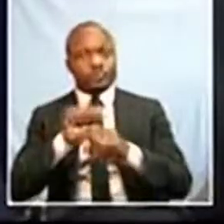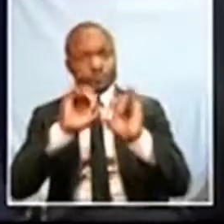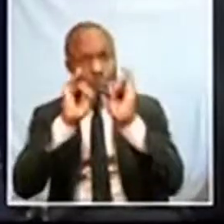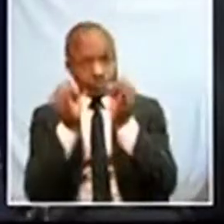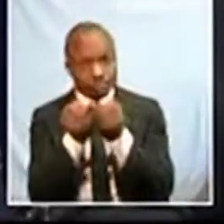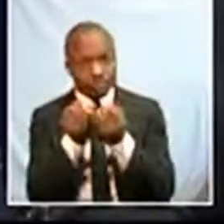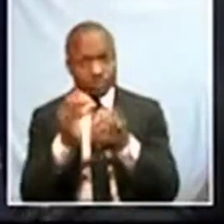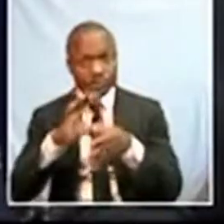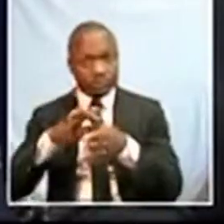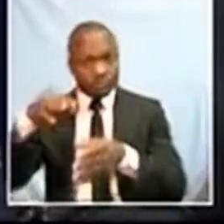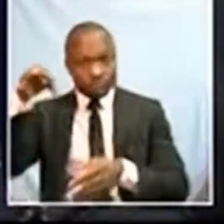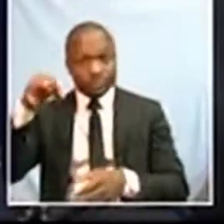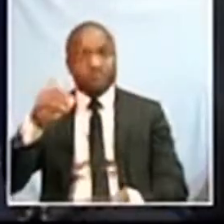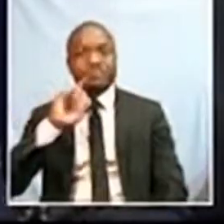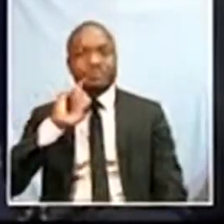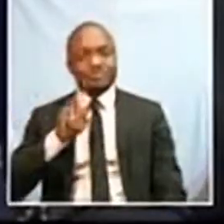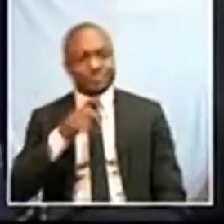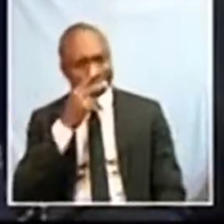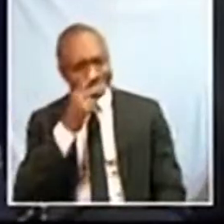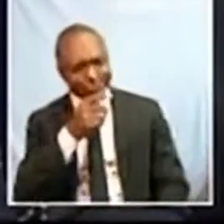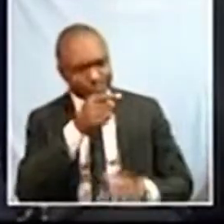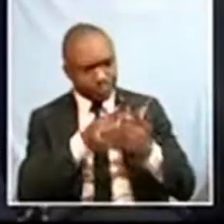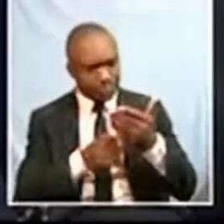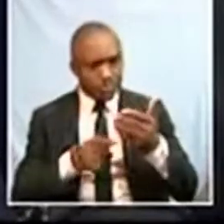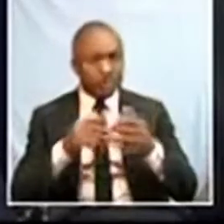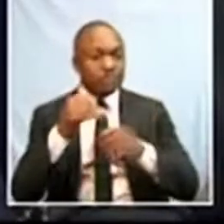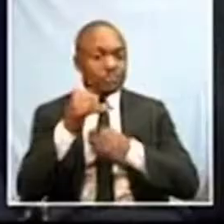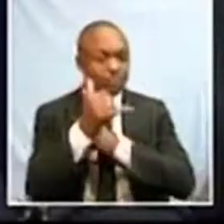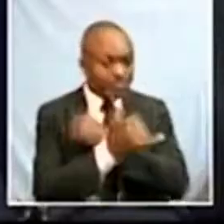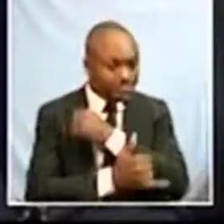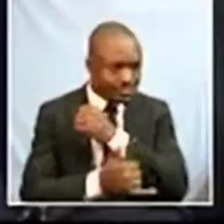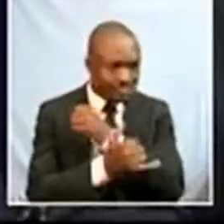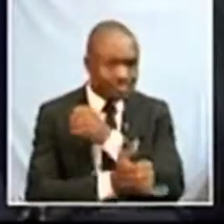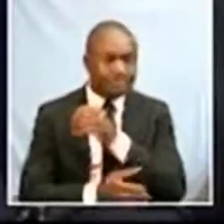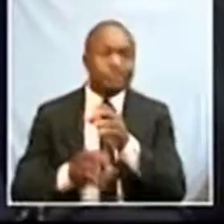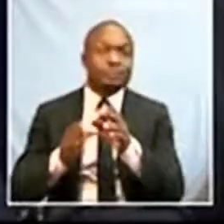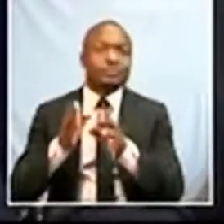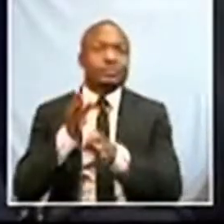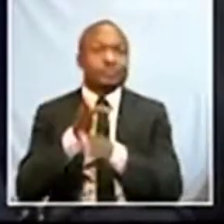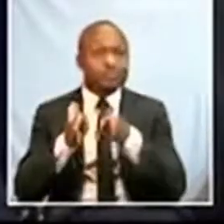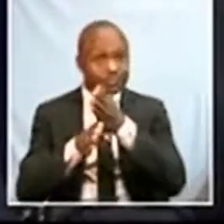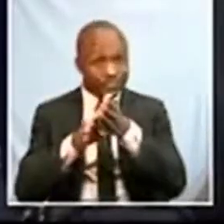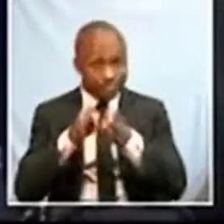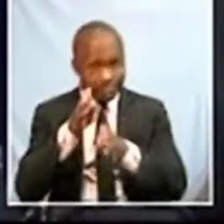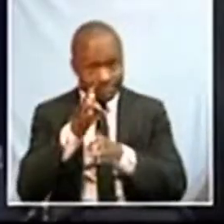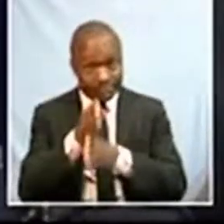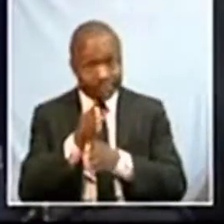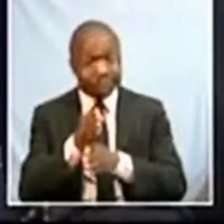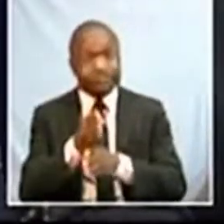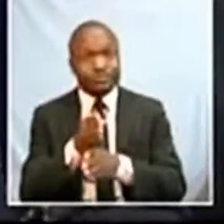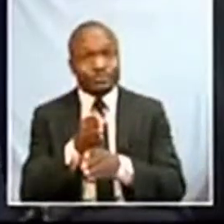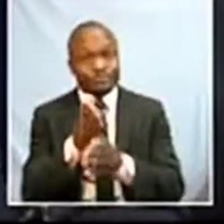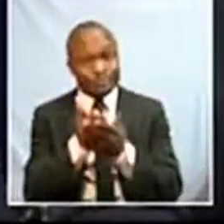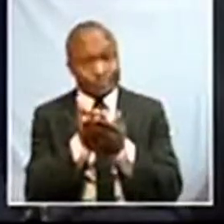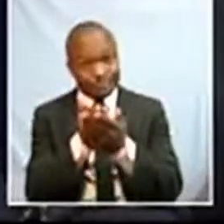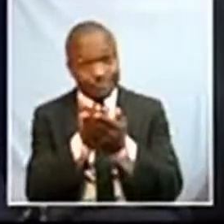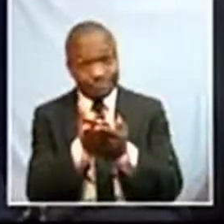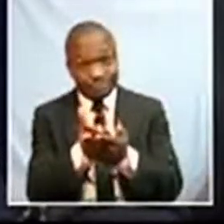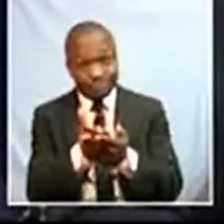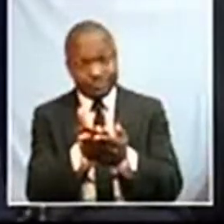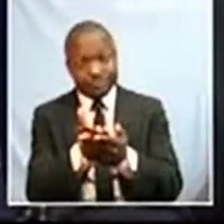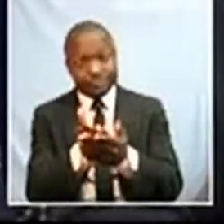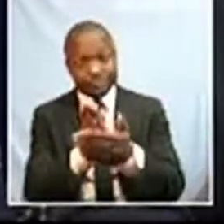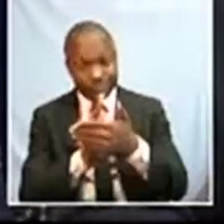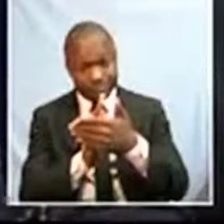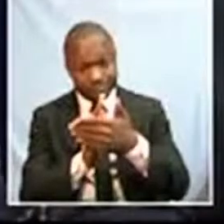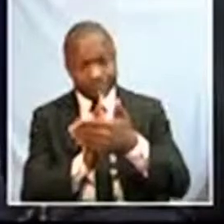stakeholders. We need to see what kind of a country are we building. I think, Chair, we submit as such. The guidance